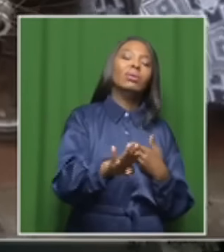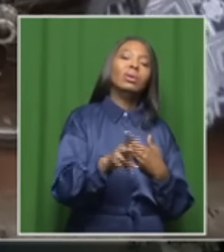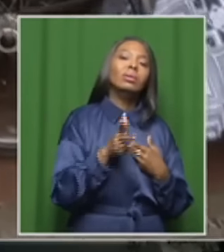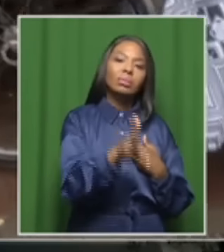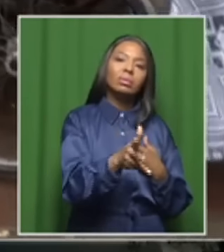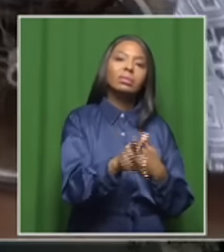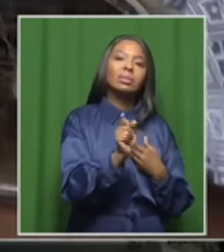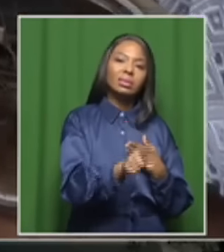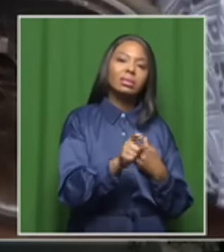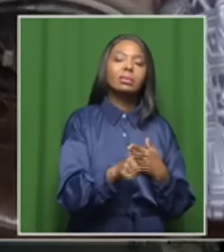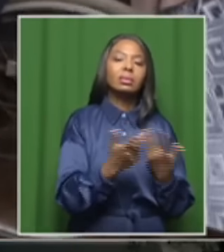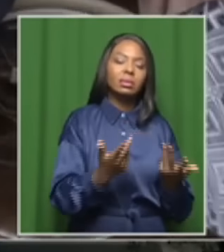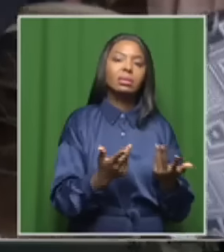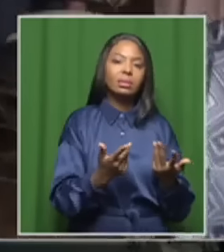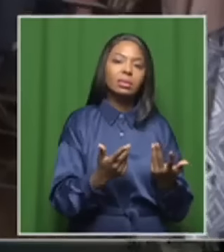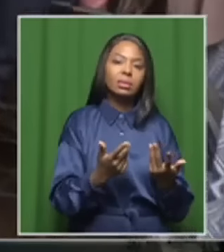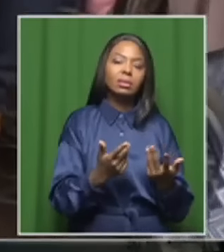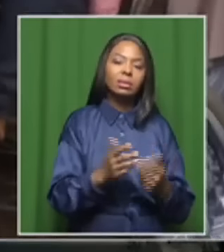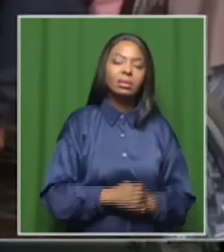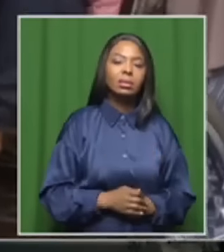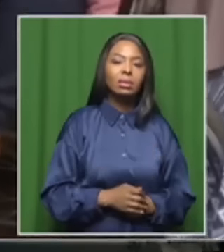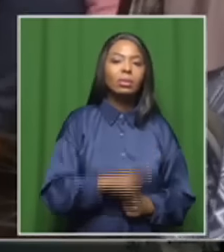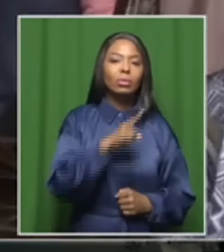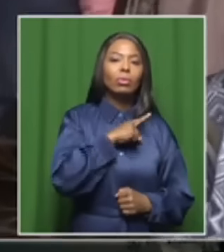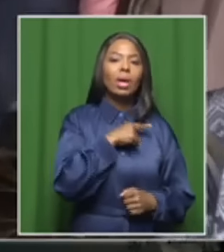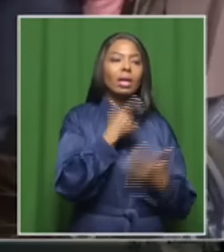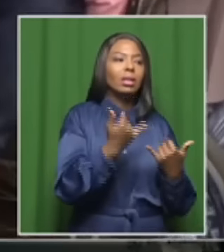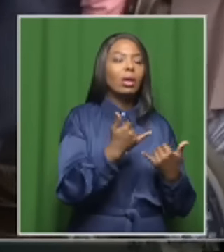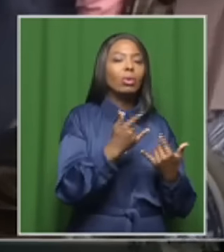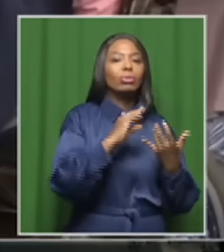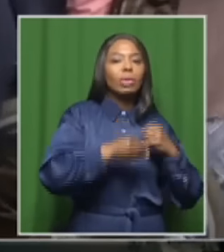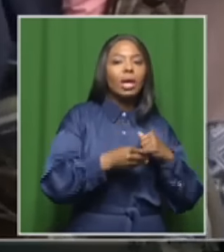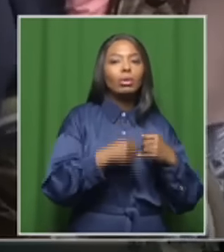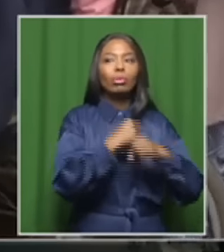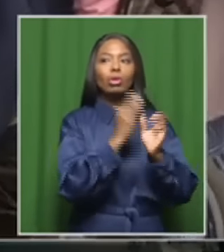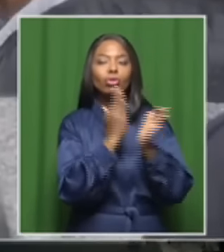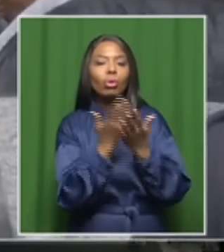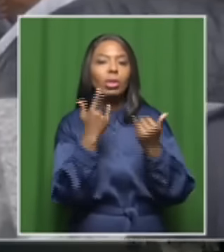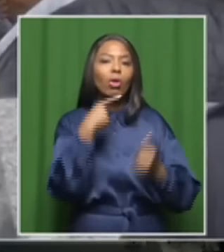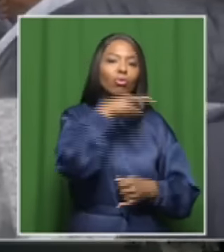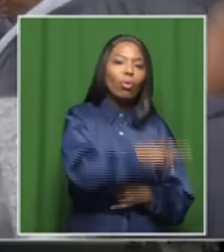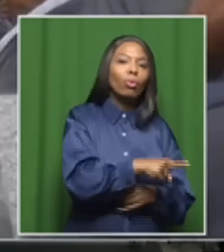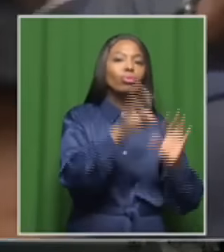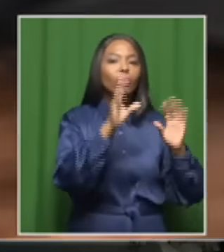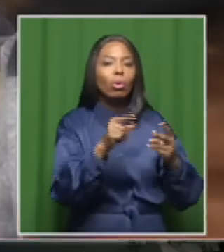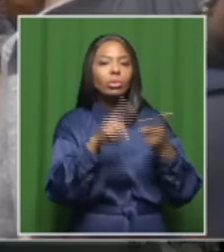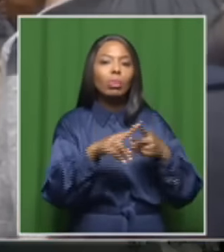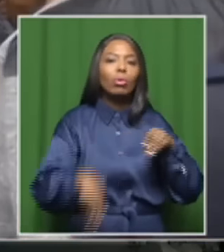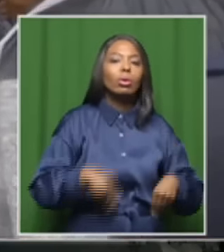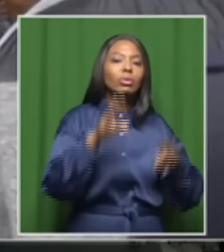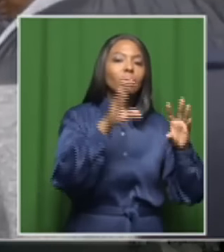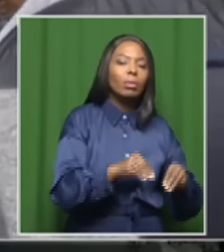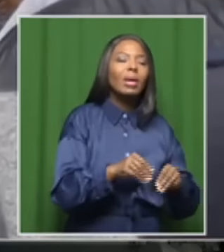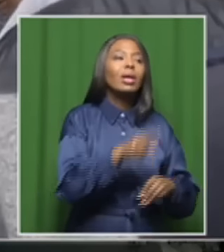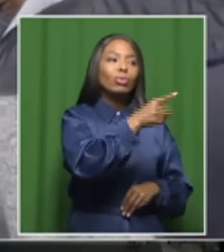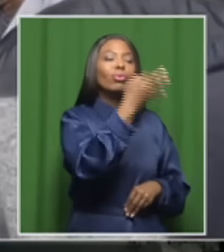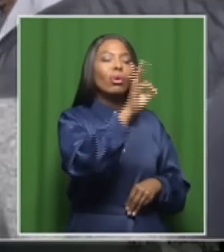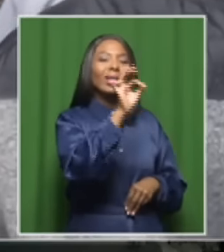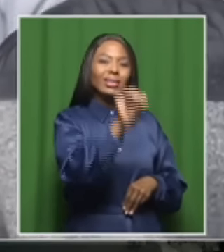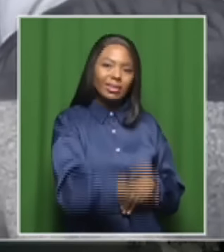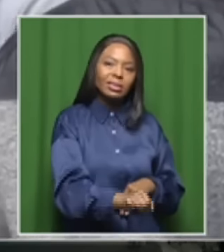the process of combating fraud and corruption. So you are right. It's a very,